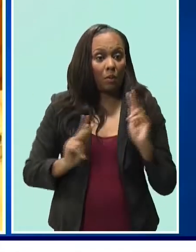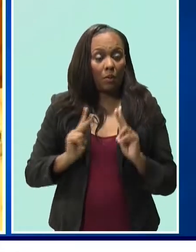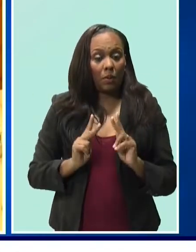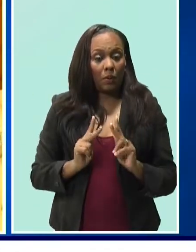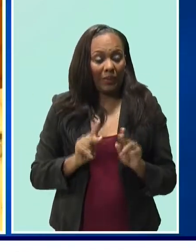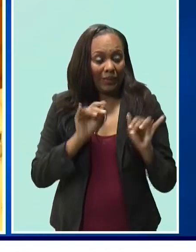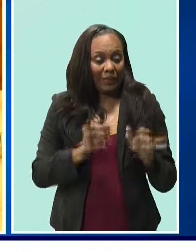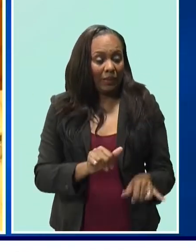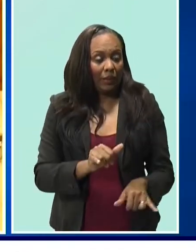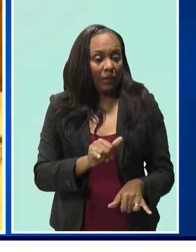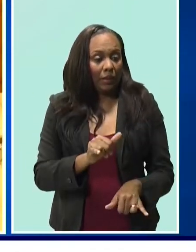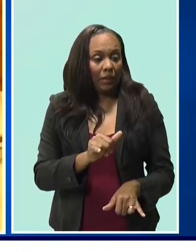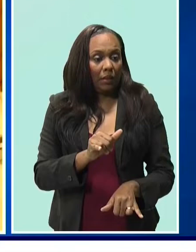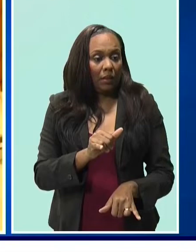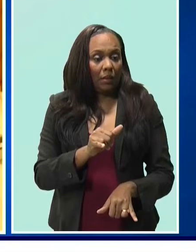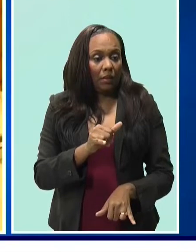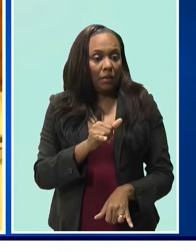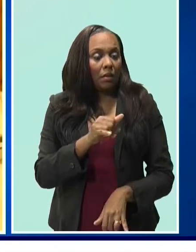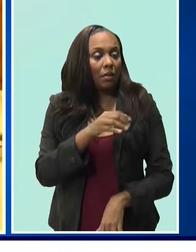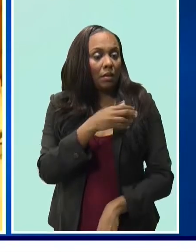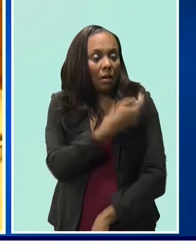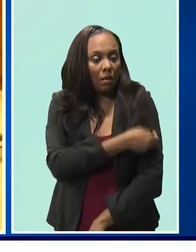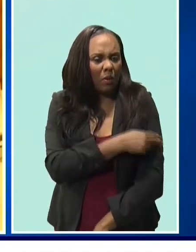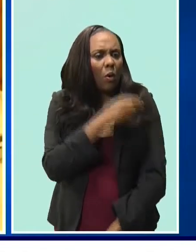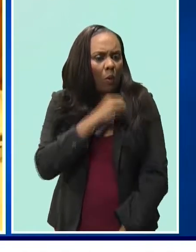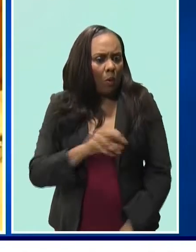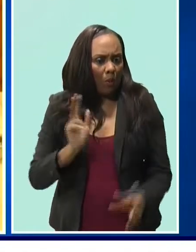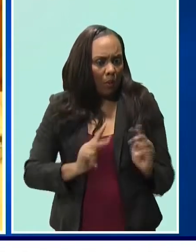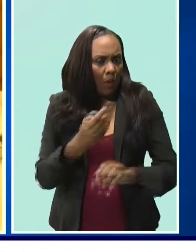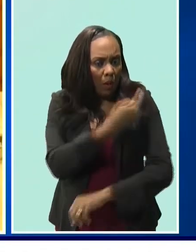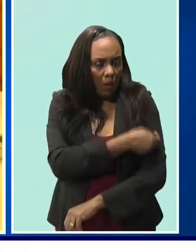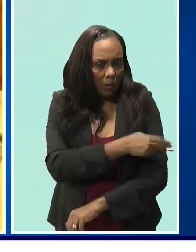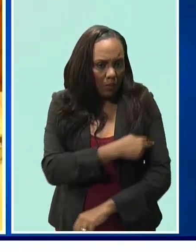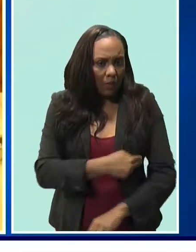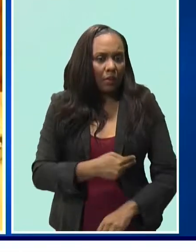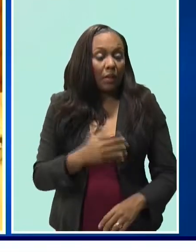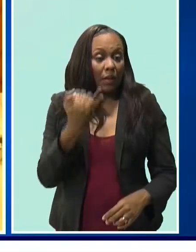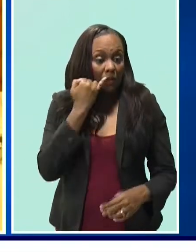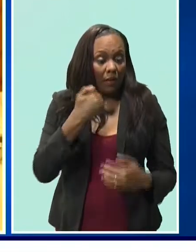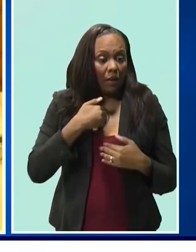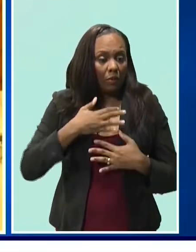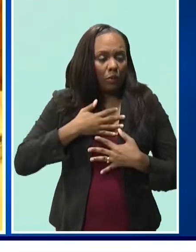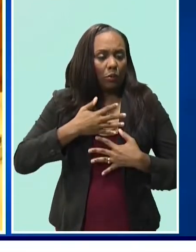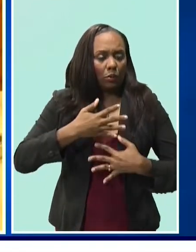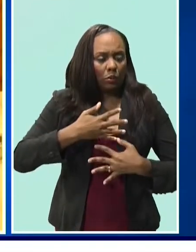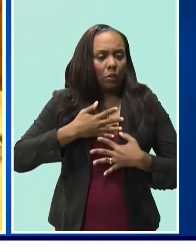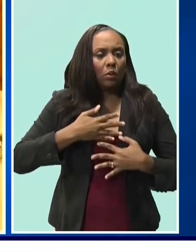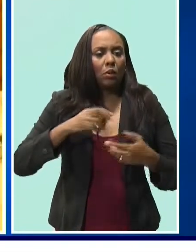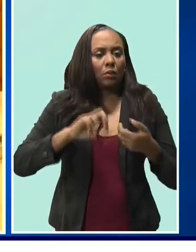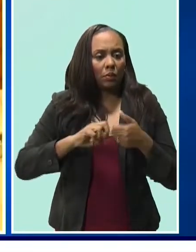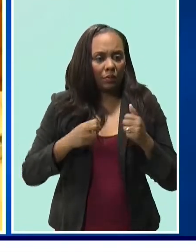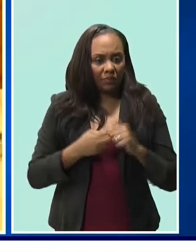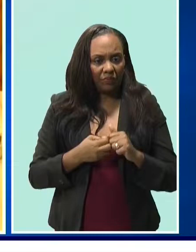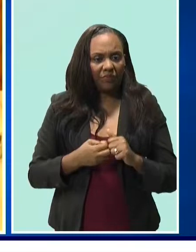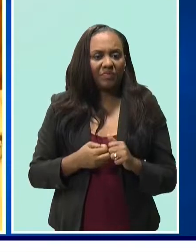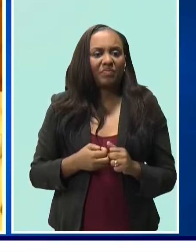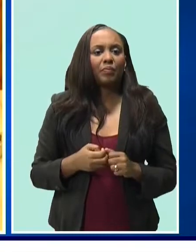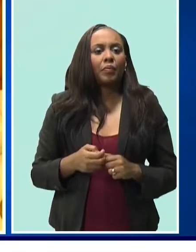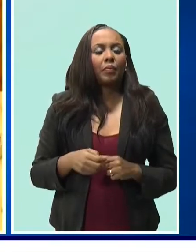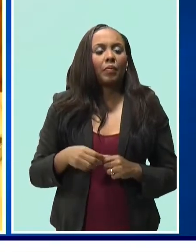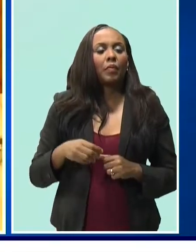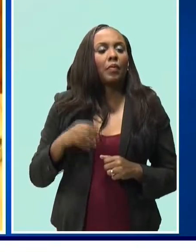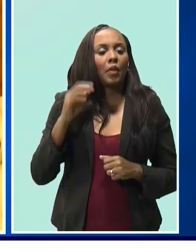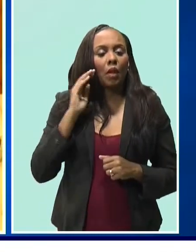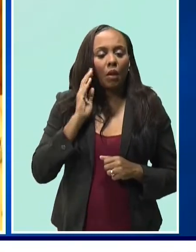have respiratory type illness will be required to undergo testing, even though there was no travel